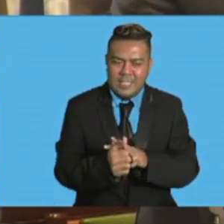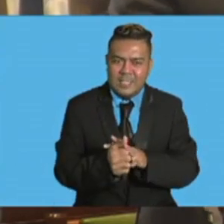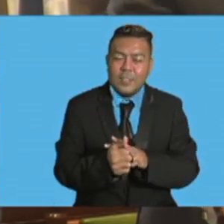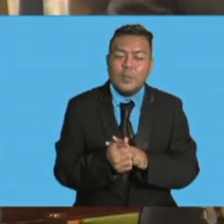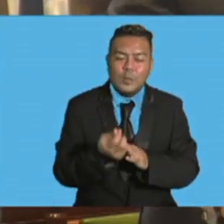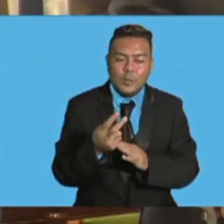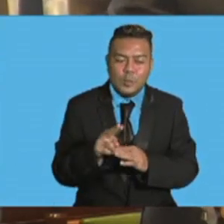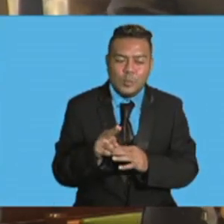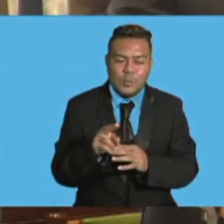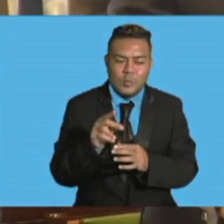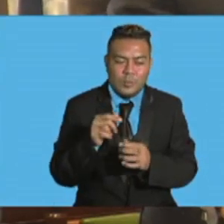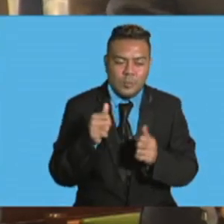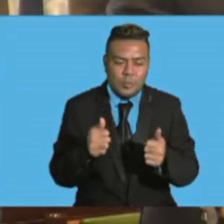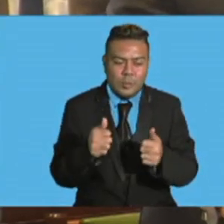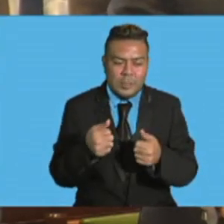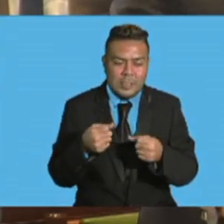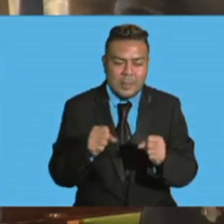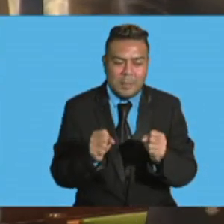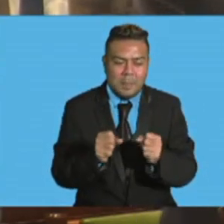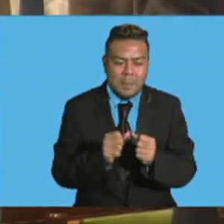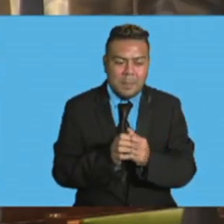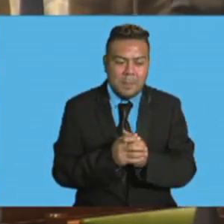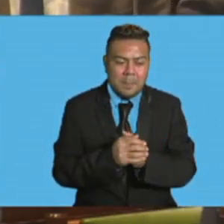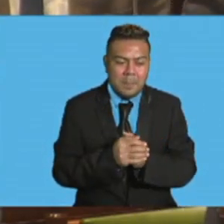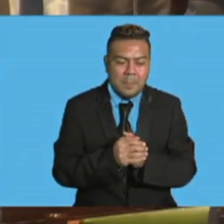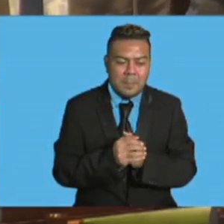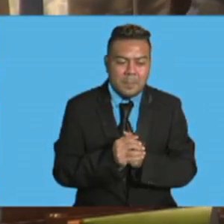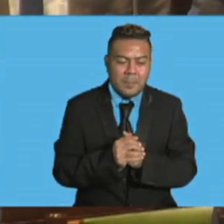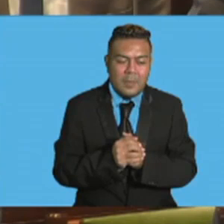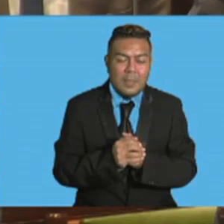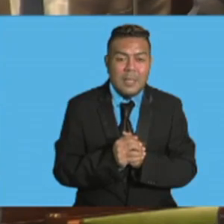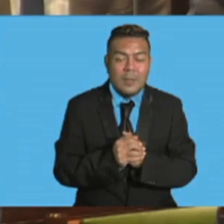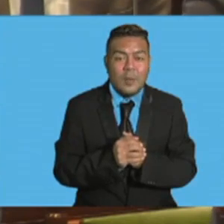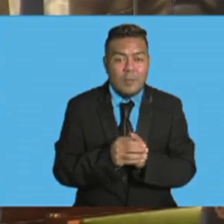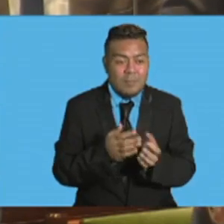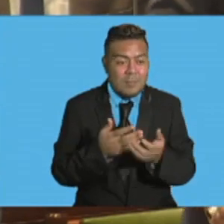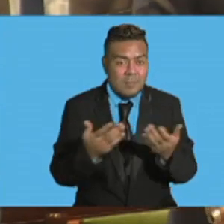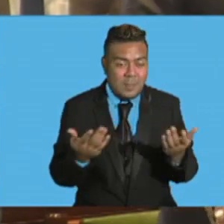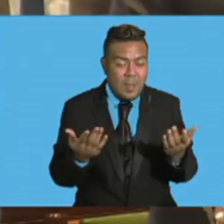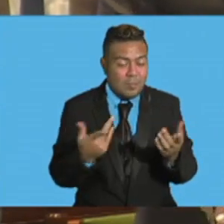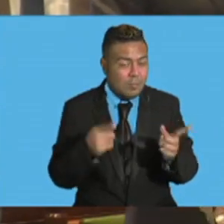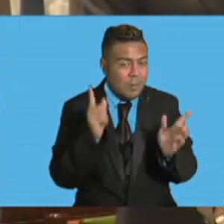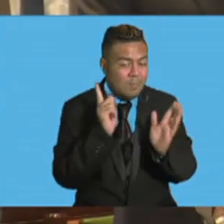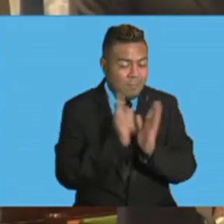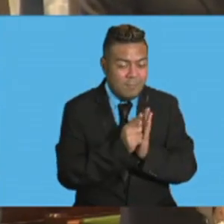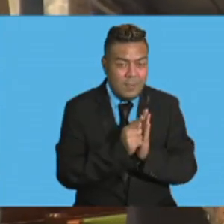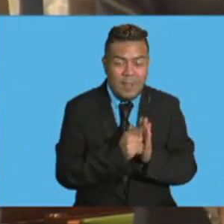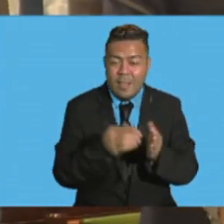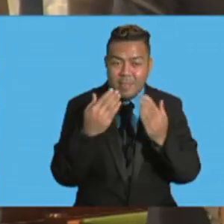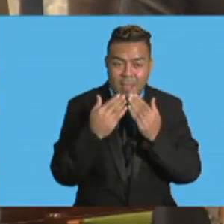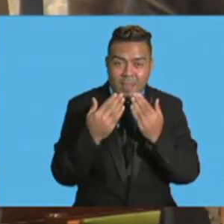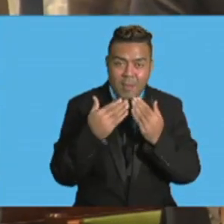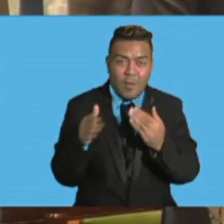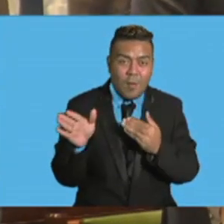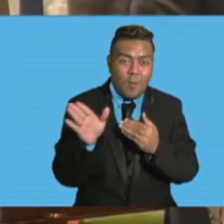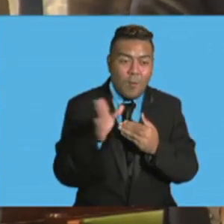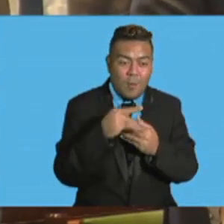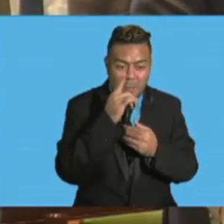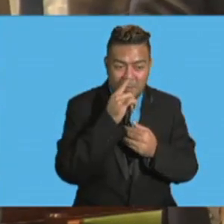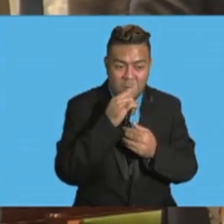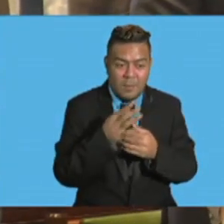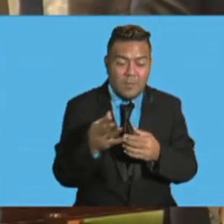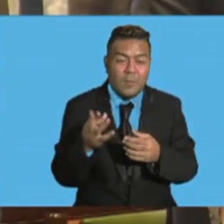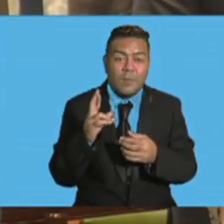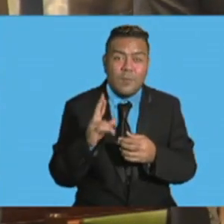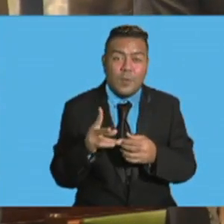systems. Mr. Speaker, sir, I'd like to very quickly thank everybody responsible